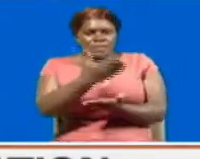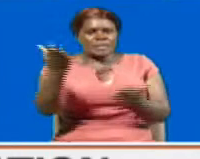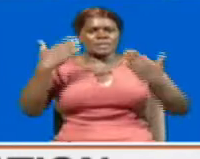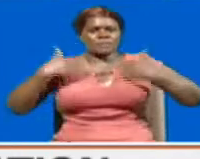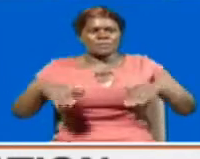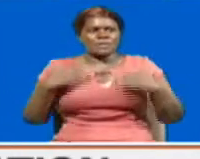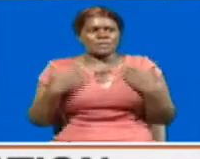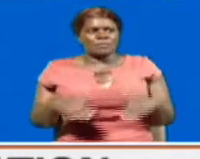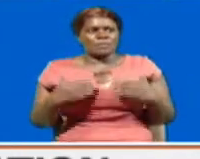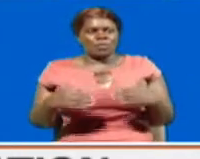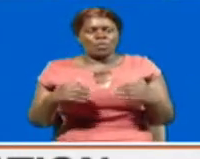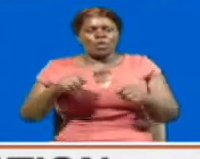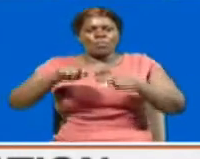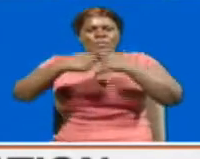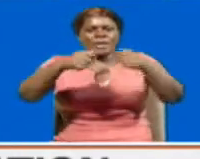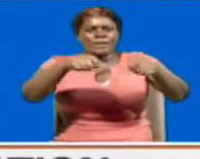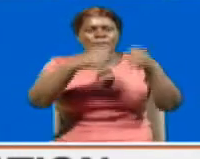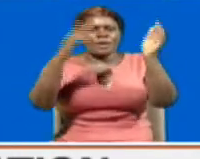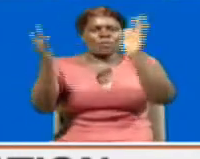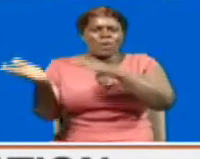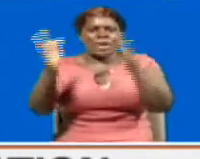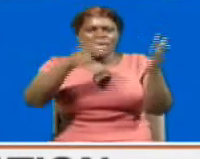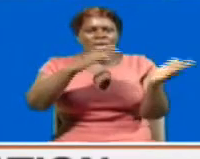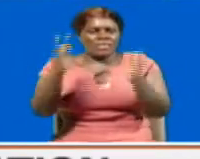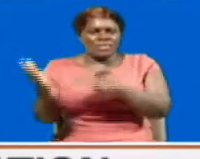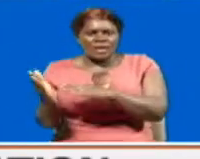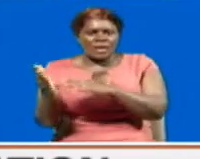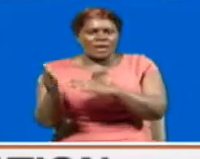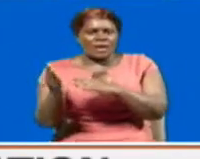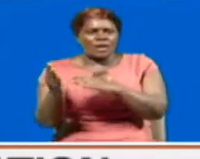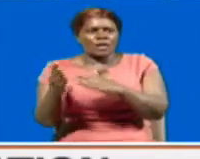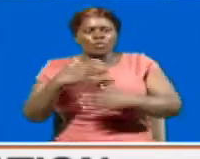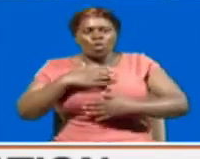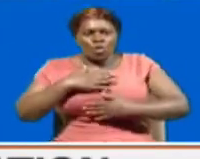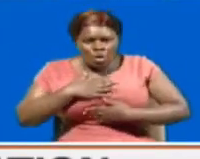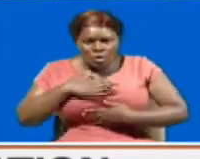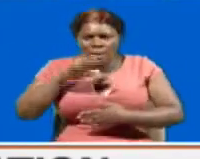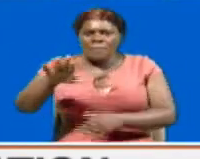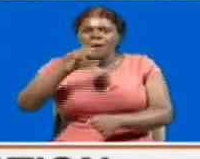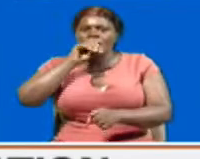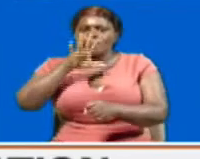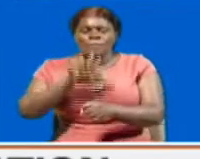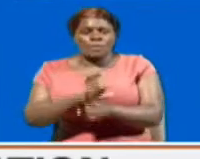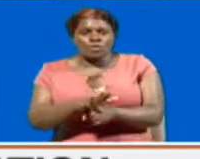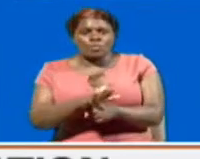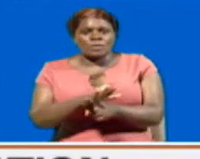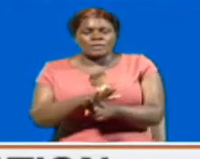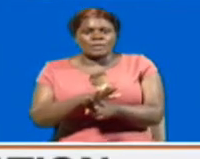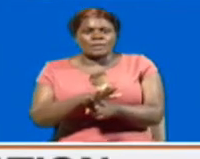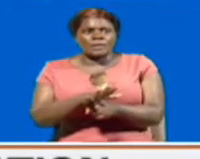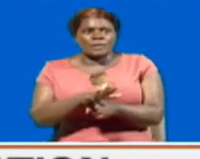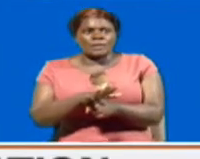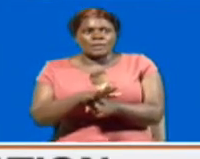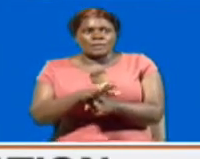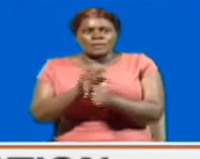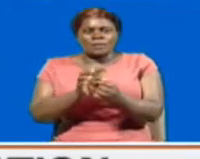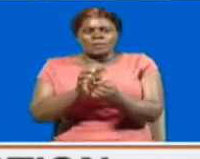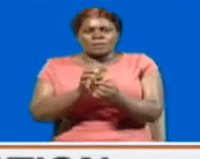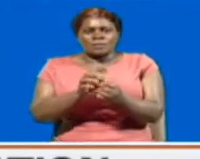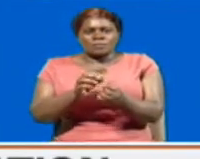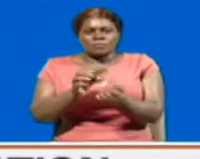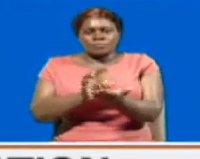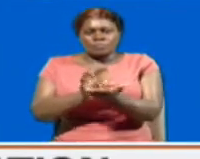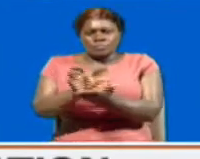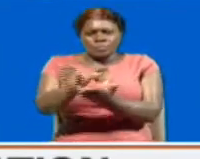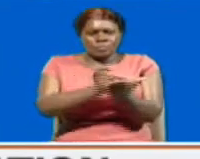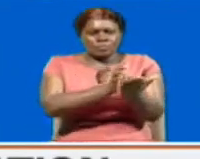have caused the climate crisis to honor their commitment by deeply cutting their